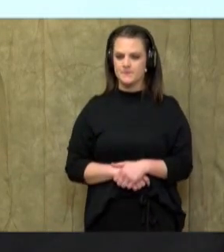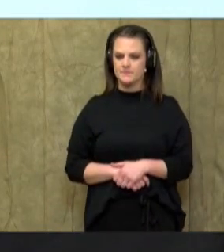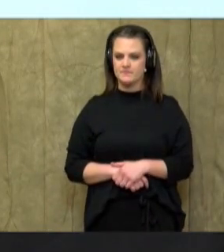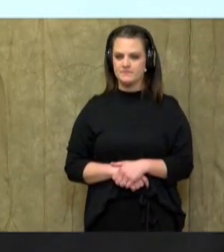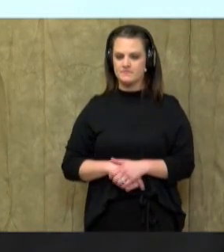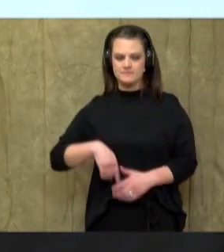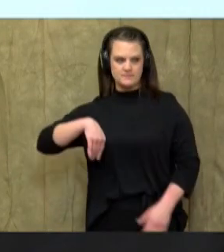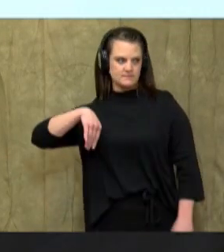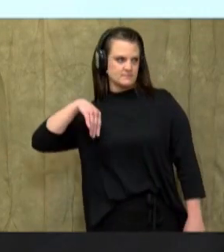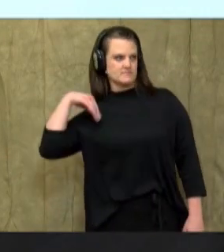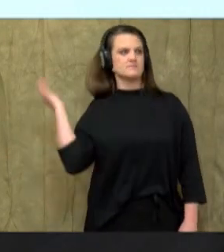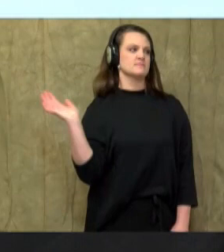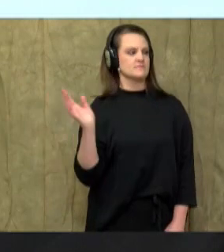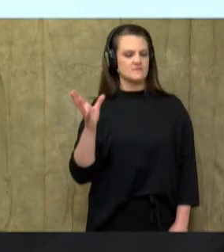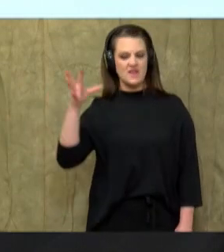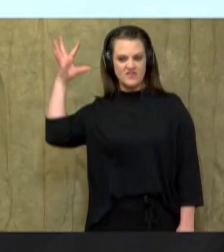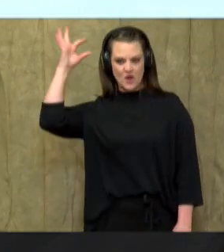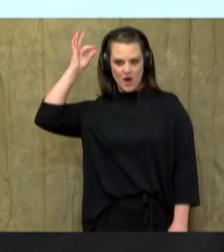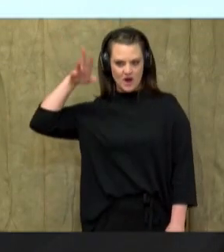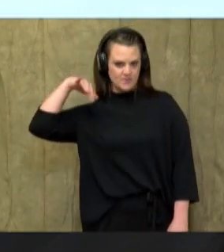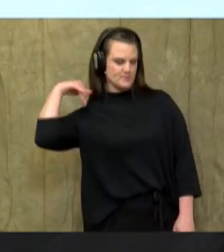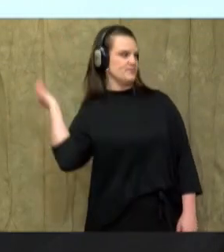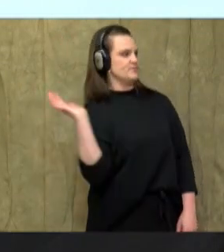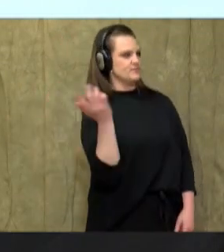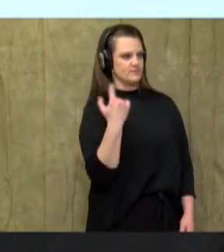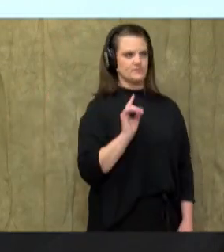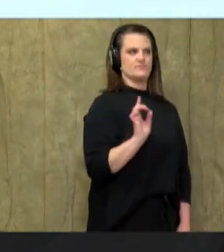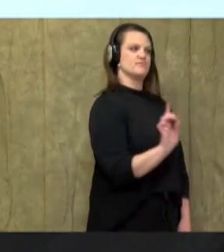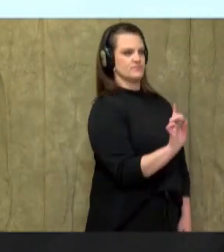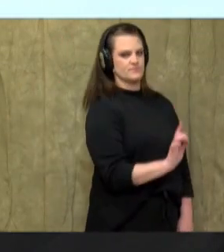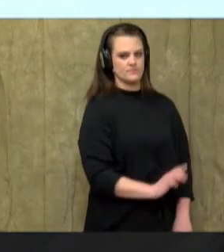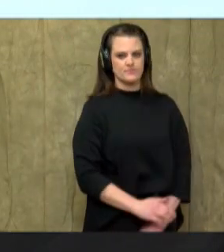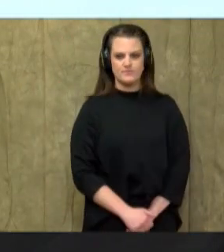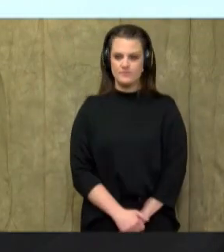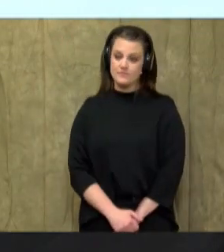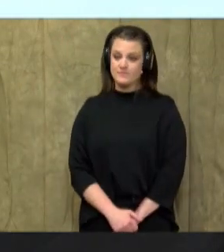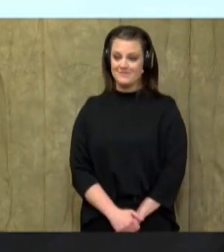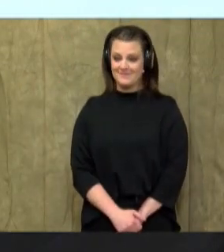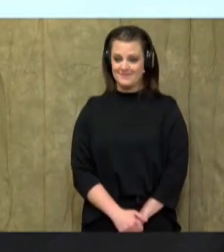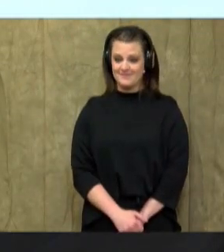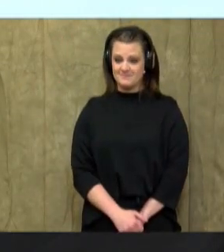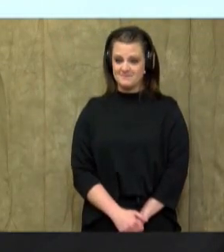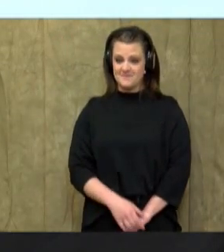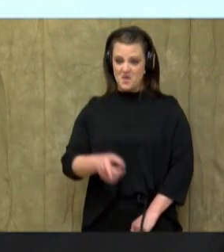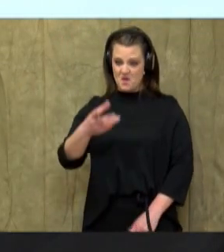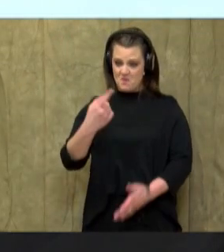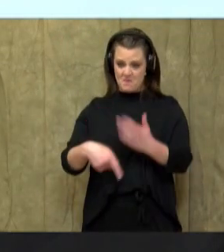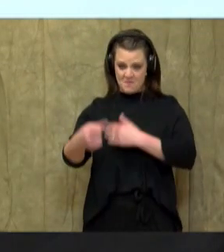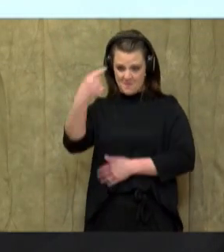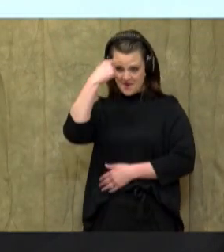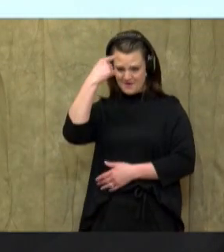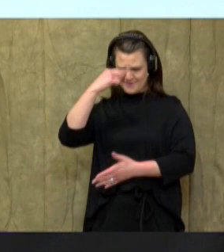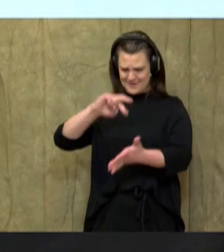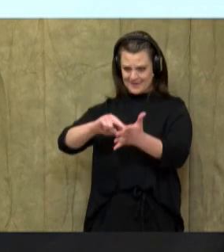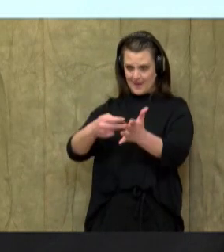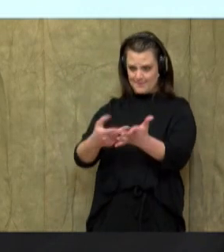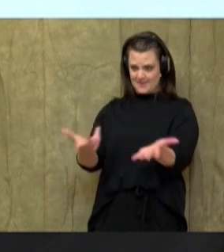they toss their hair over their shoulder, what do you think that might mean?